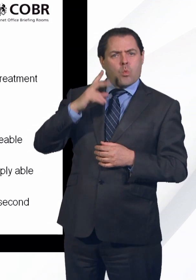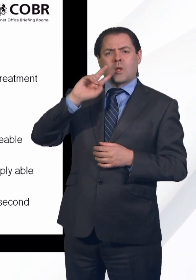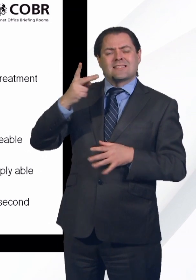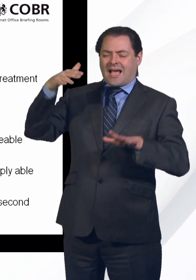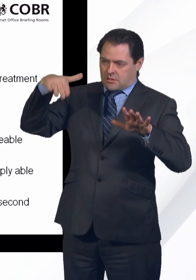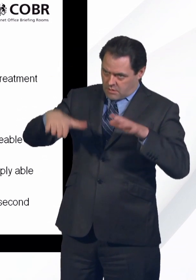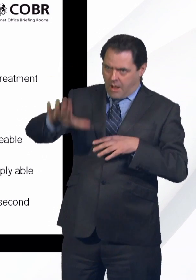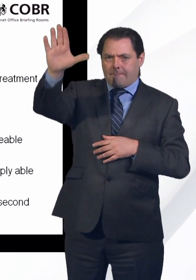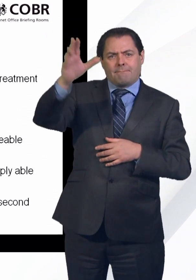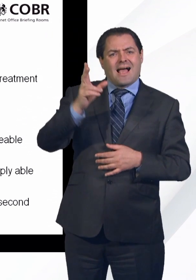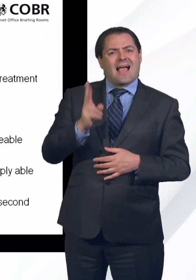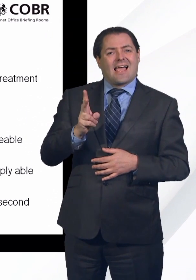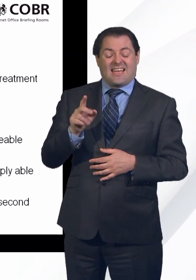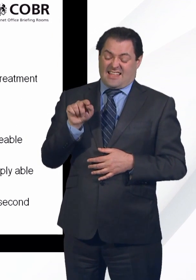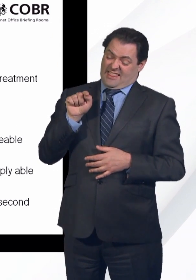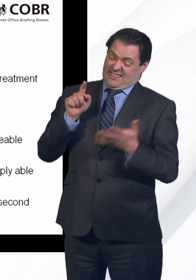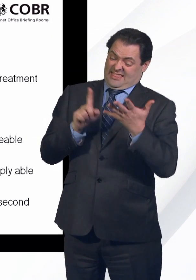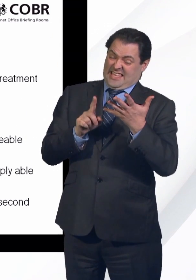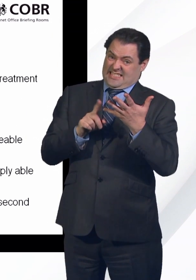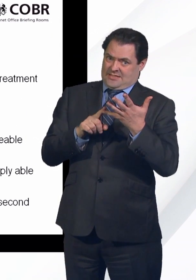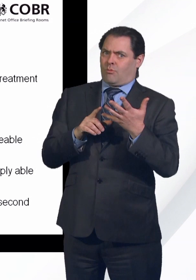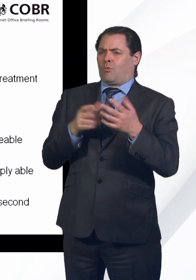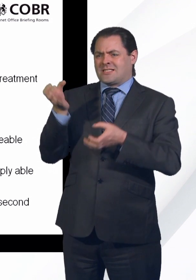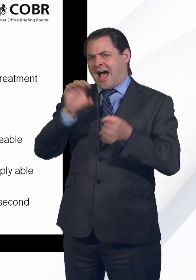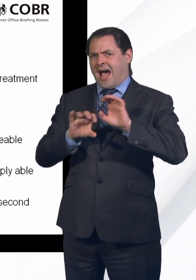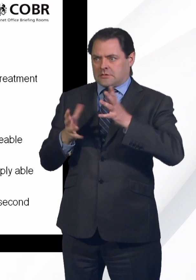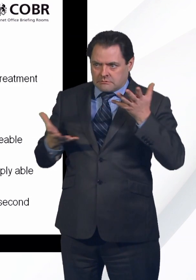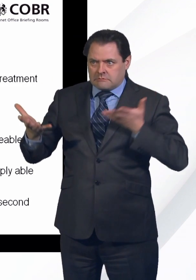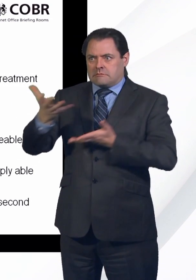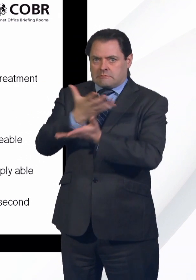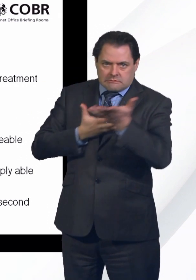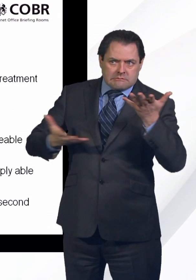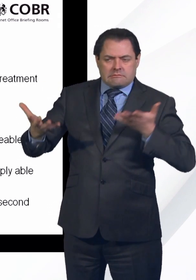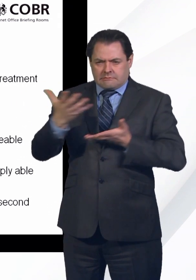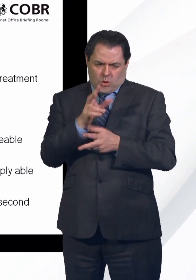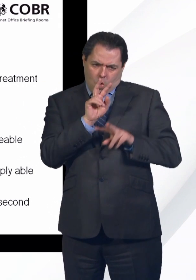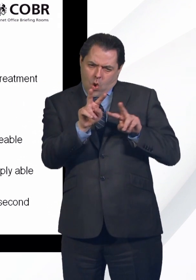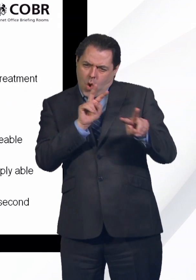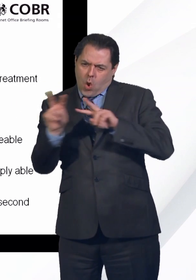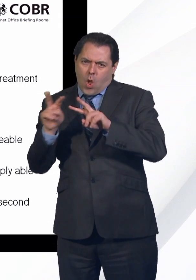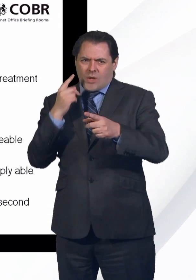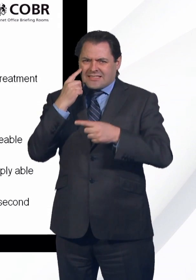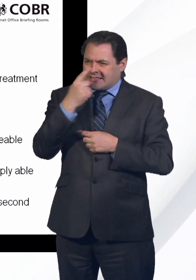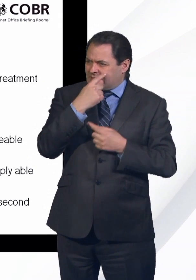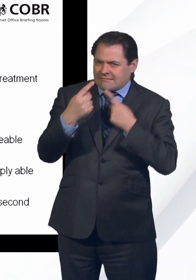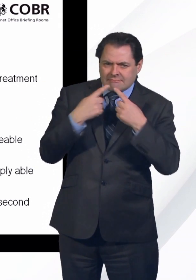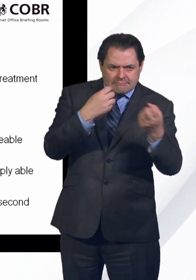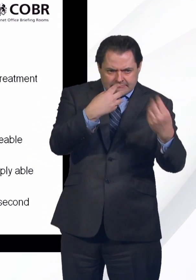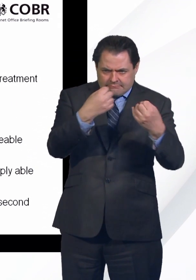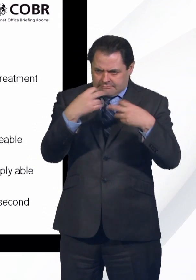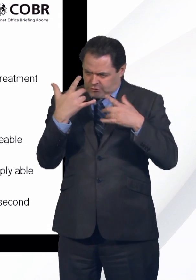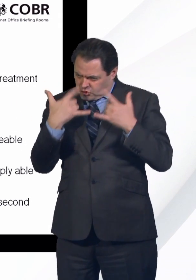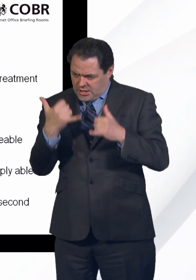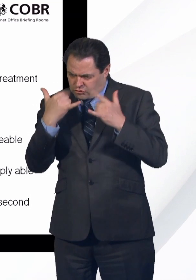discussion, very, very close following and absorbing of the evidence, and one that we're keeping under